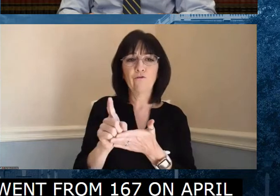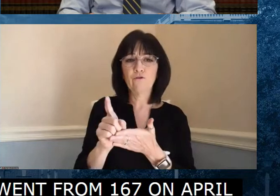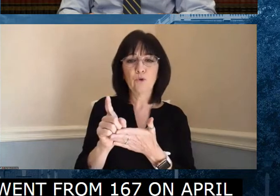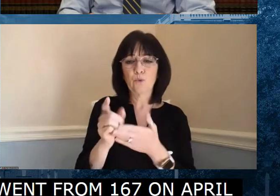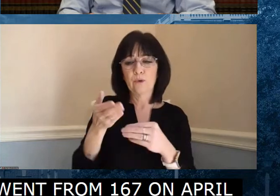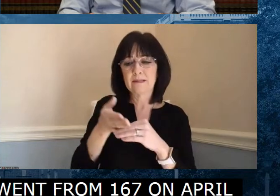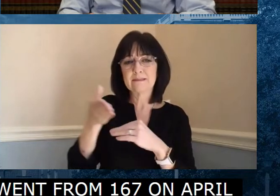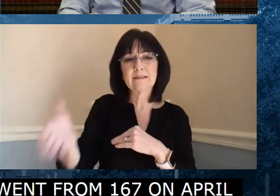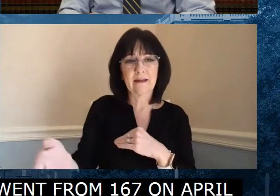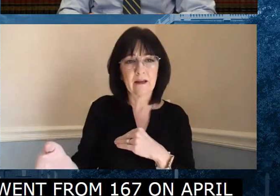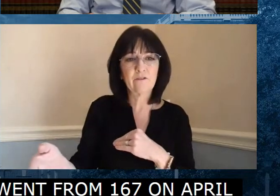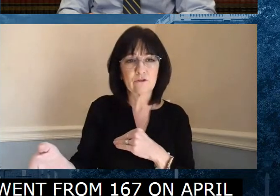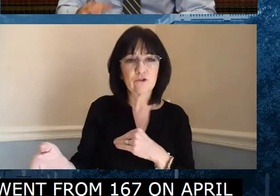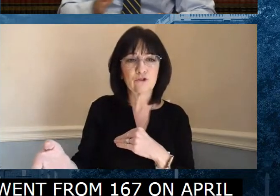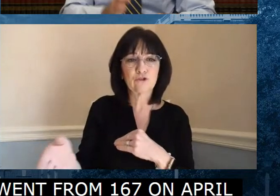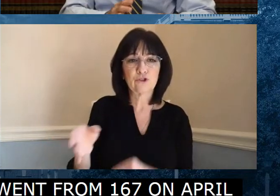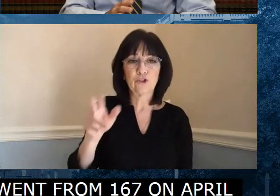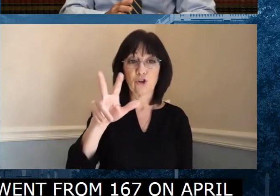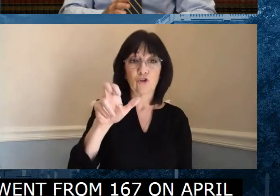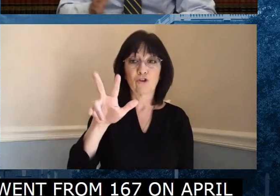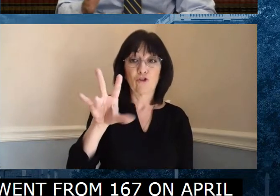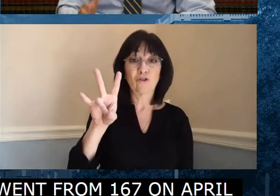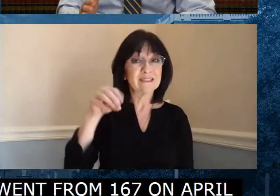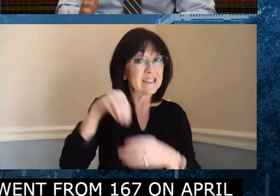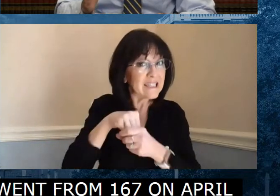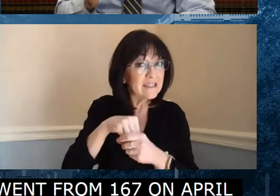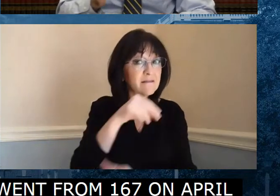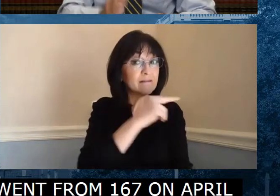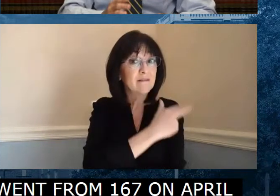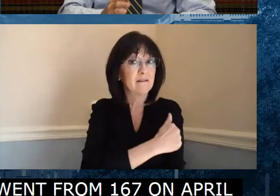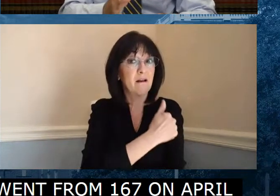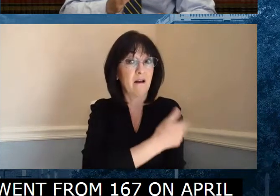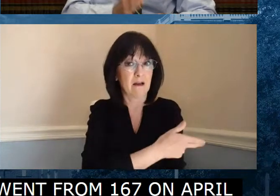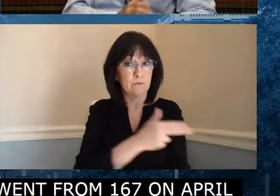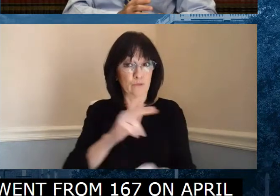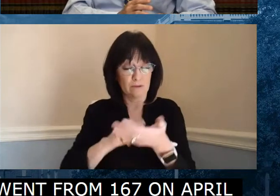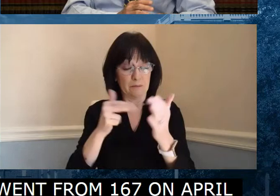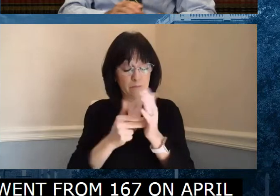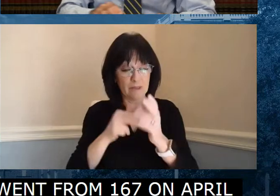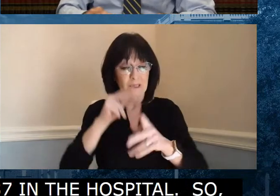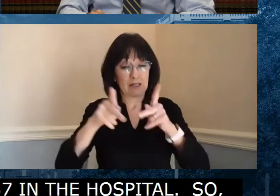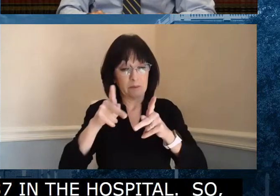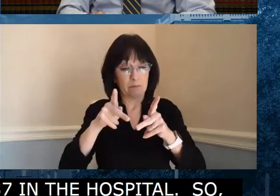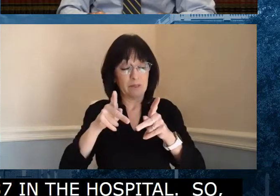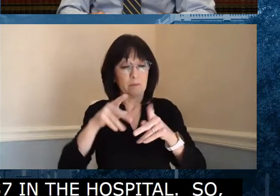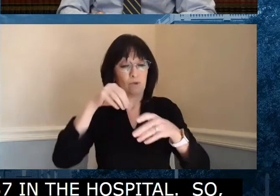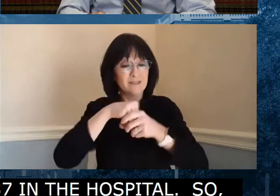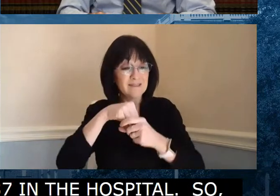to 337 in the hospital. So people that we know, they're in the hospital, they're COVID-19